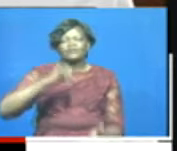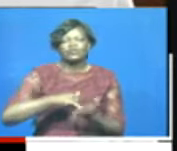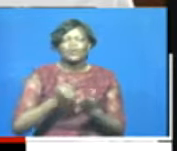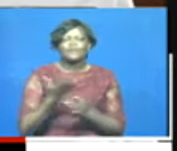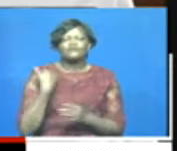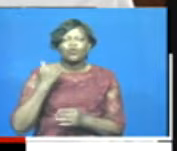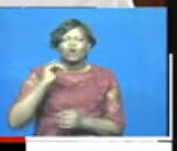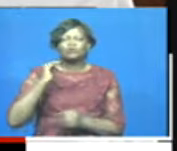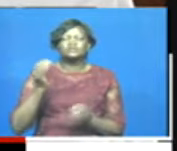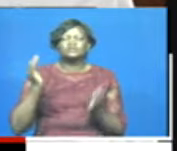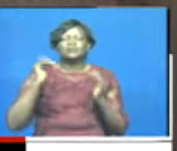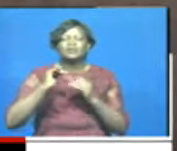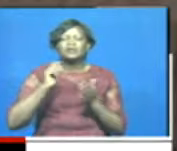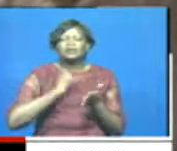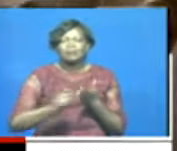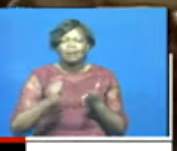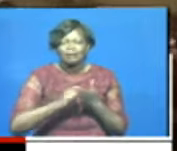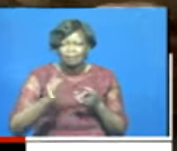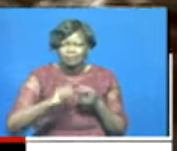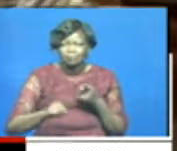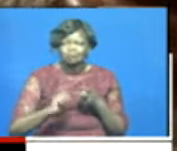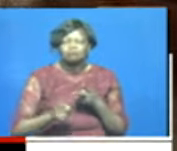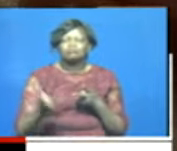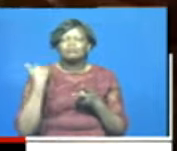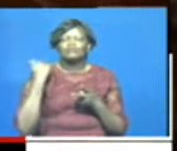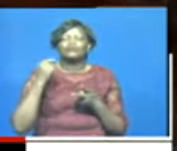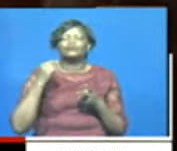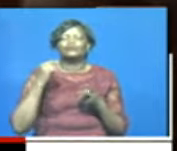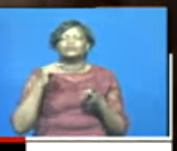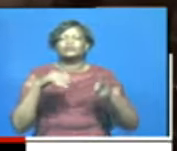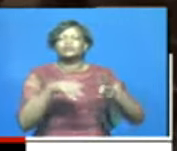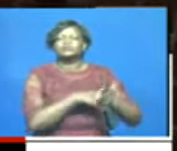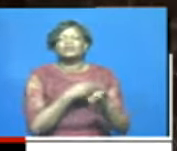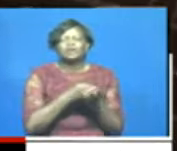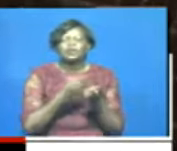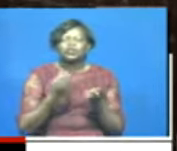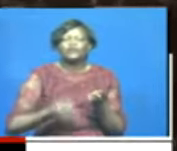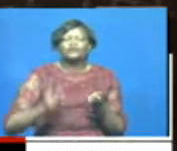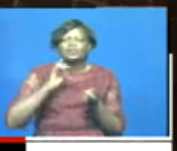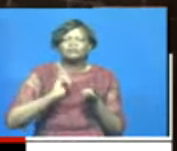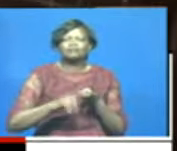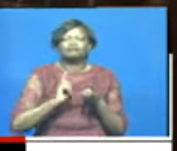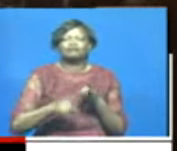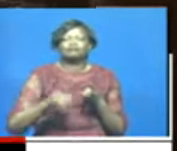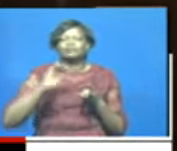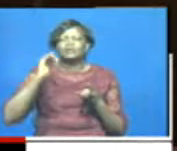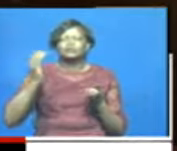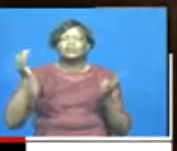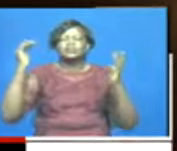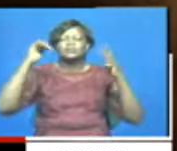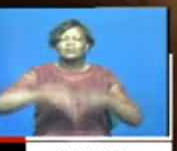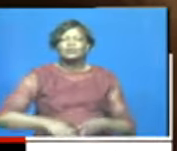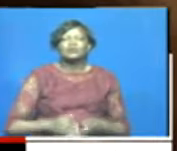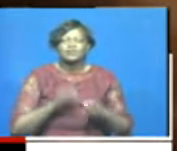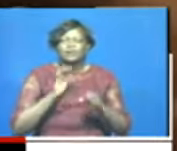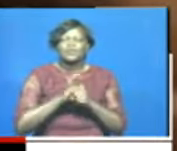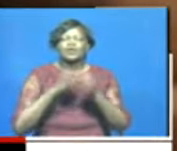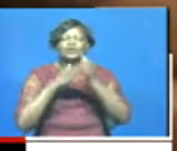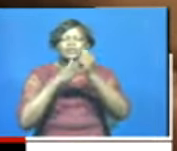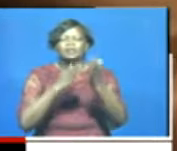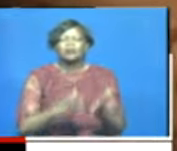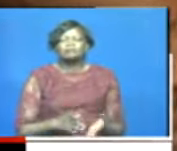Assembly Clerk Bob Cephas Otieno, former Chief Finance Officer Caroline Sang, former County Assembly Majority Leader Michael Owino